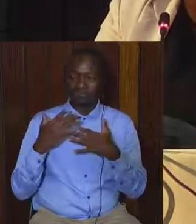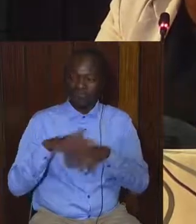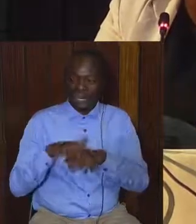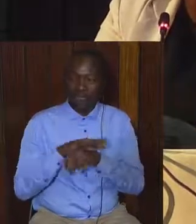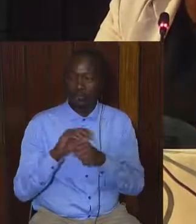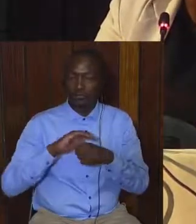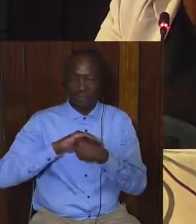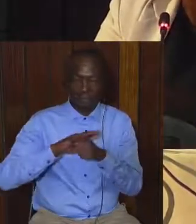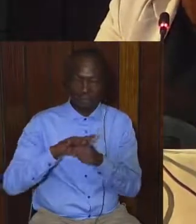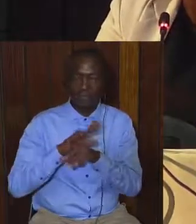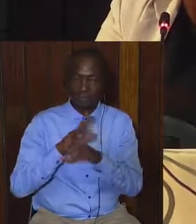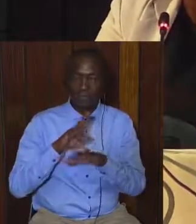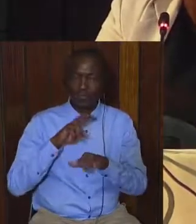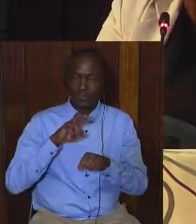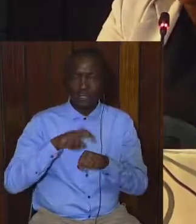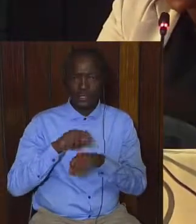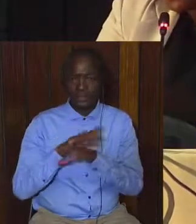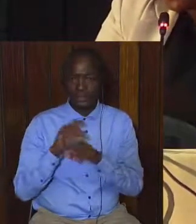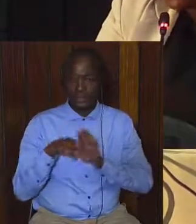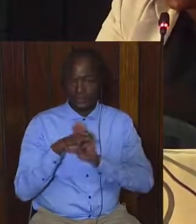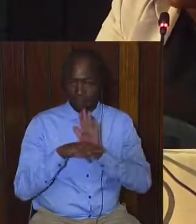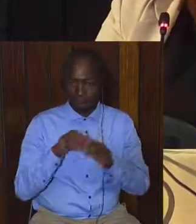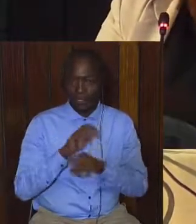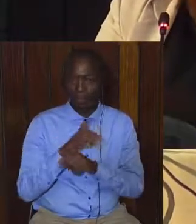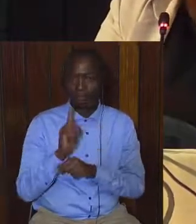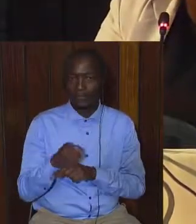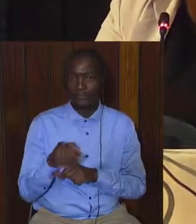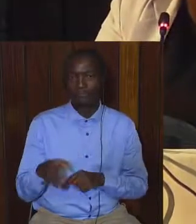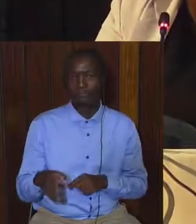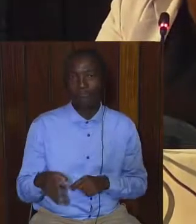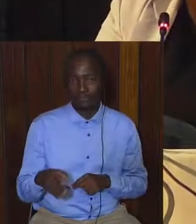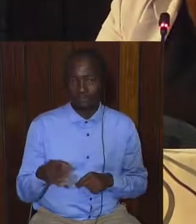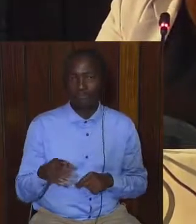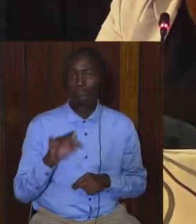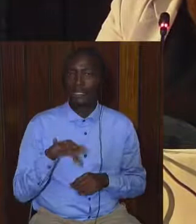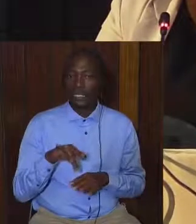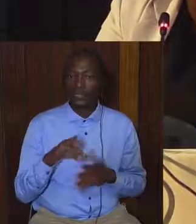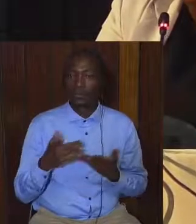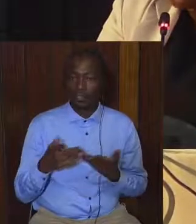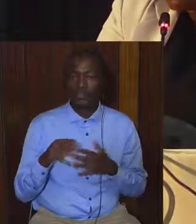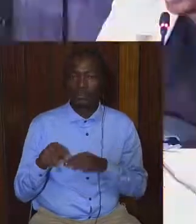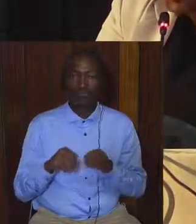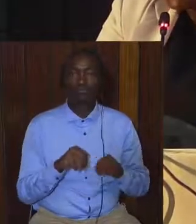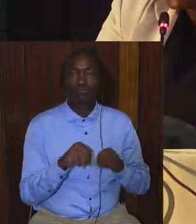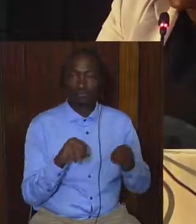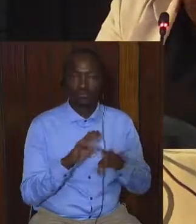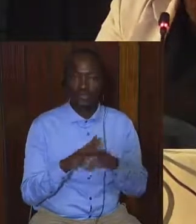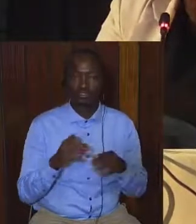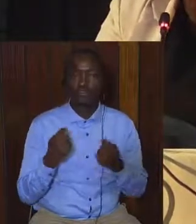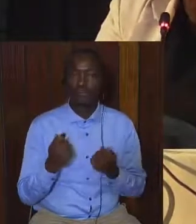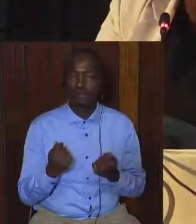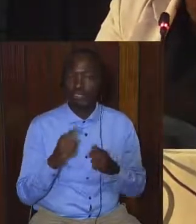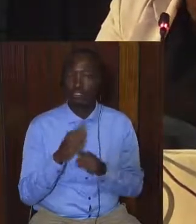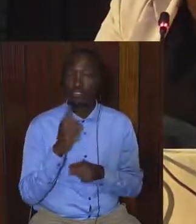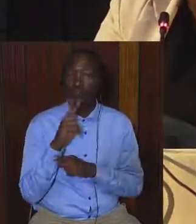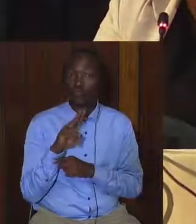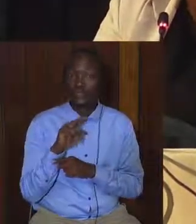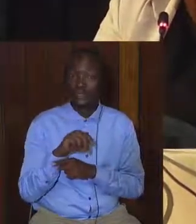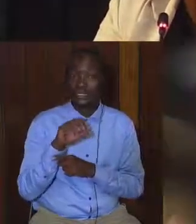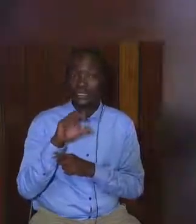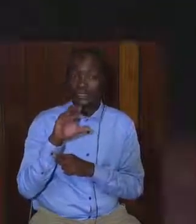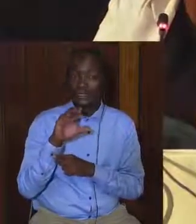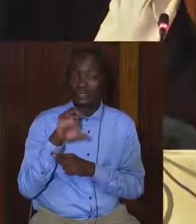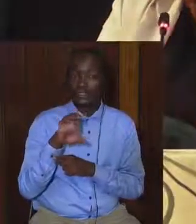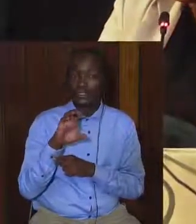it necessary to have this program. There was movement of funds. You will realize that the